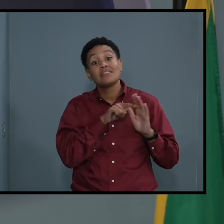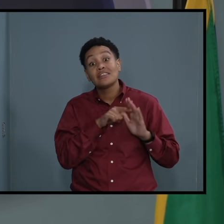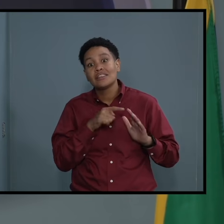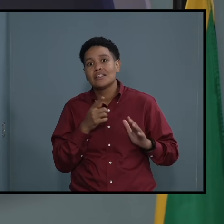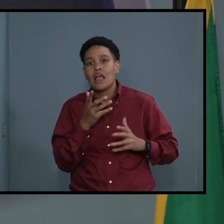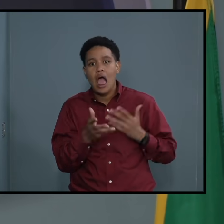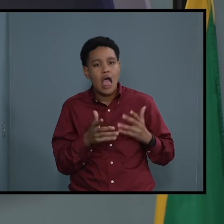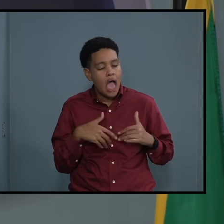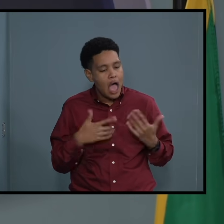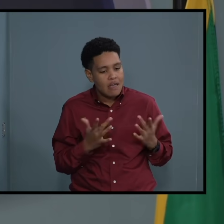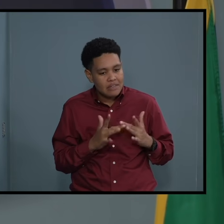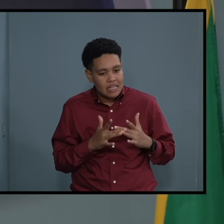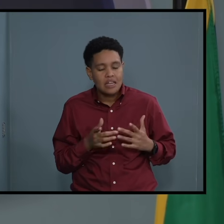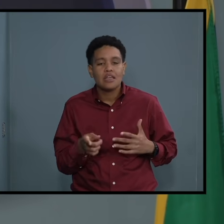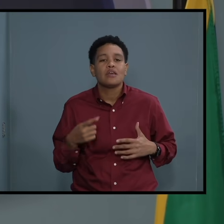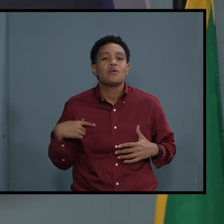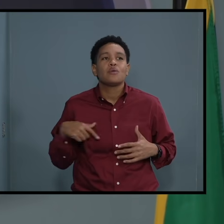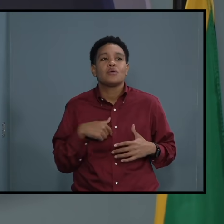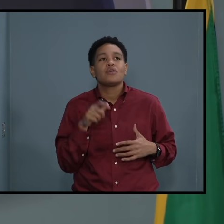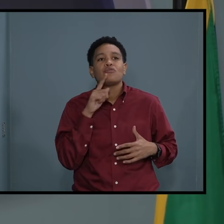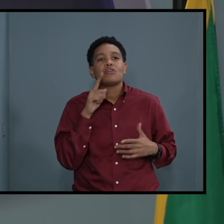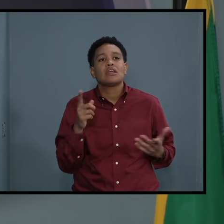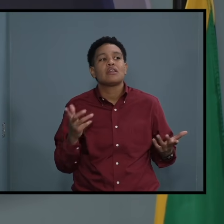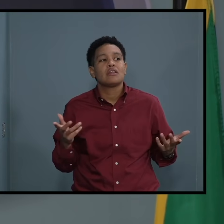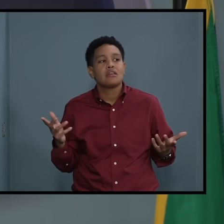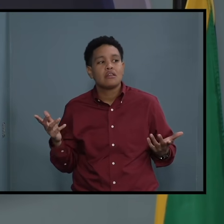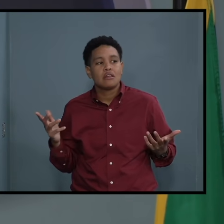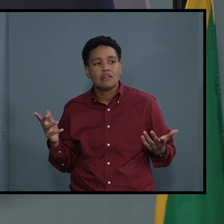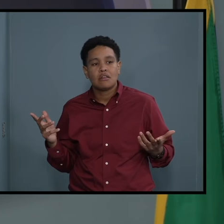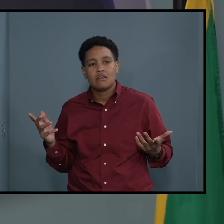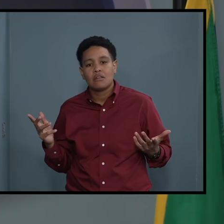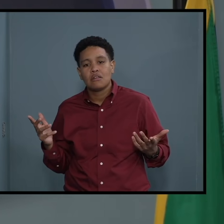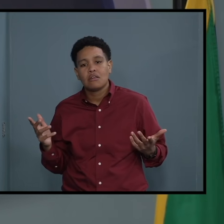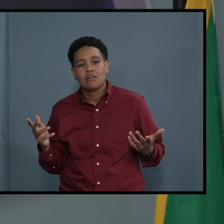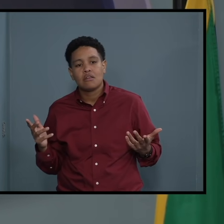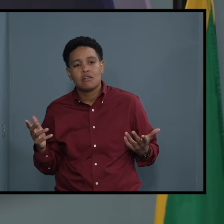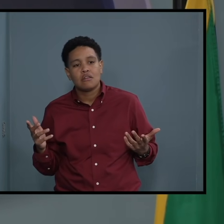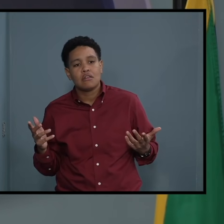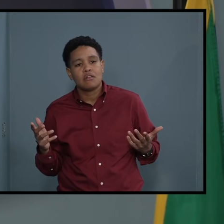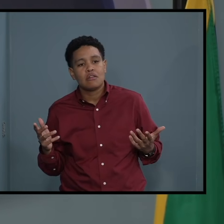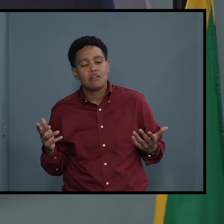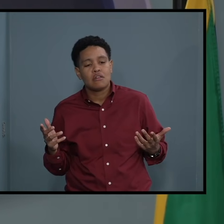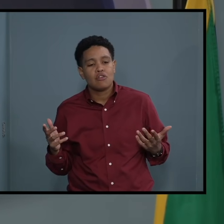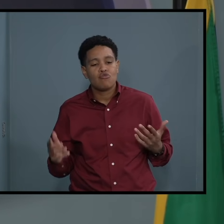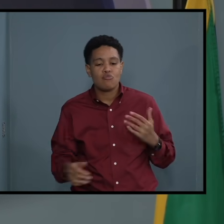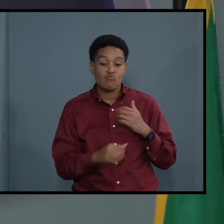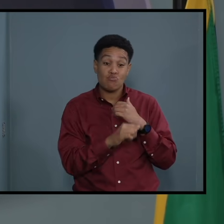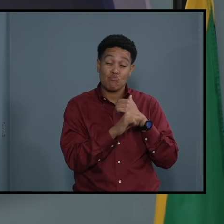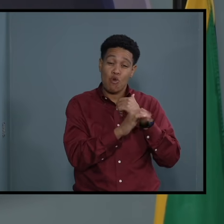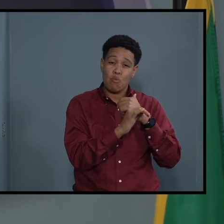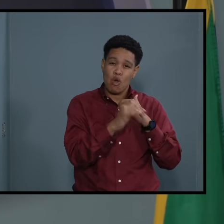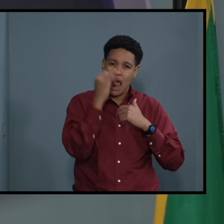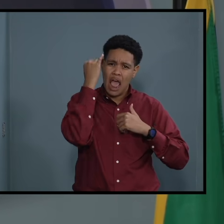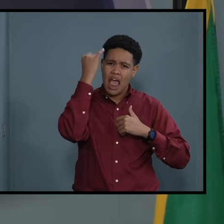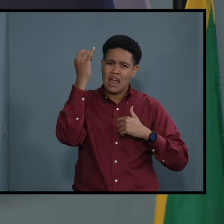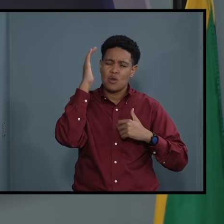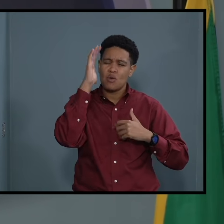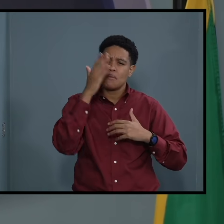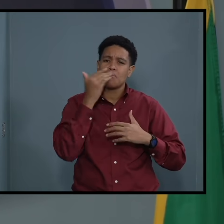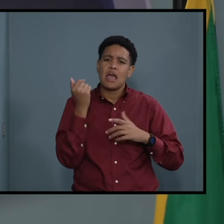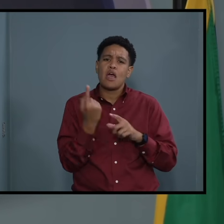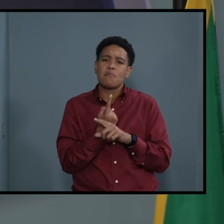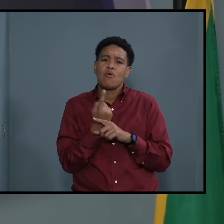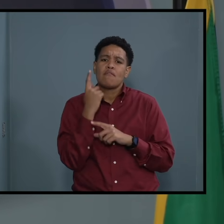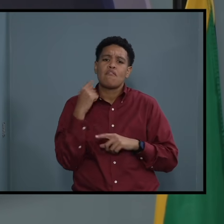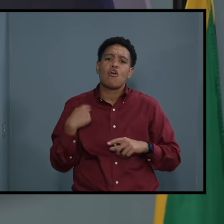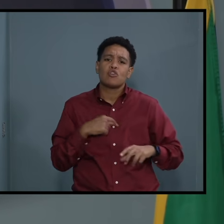were placed in, we have been promoting this, the notion that it would be appropriate